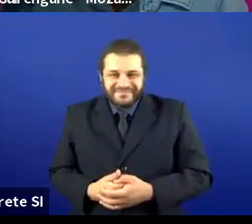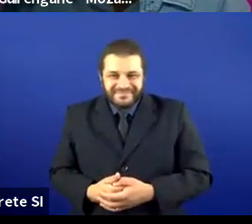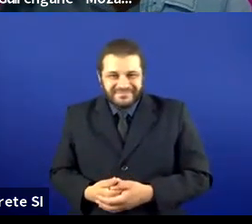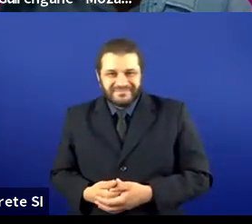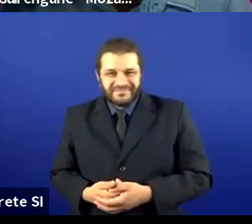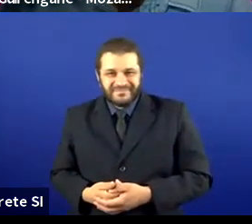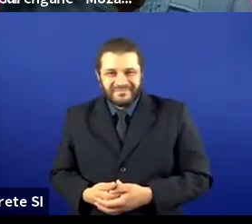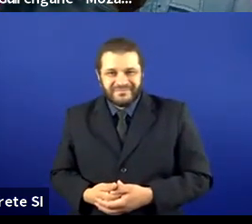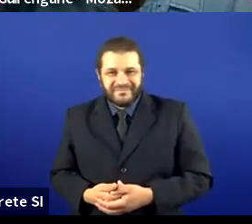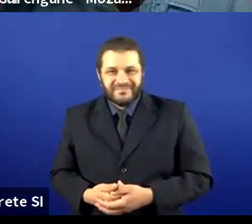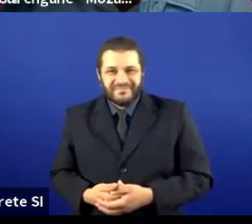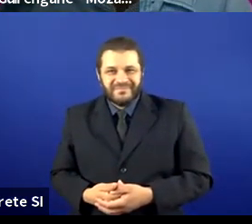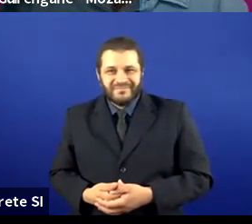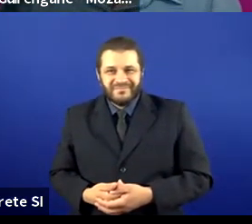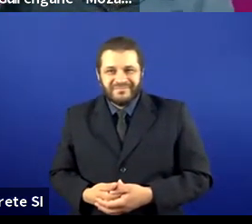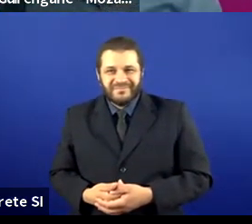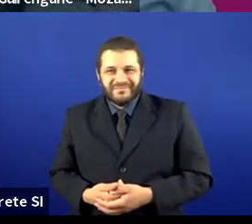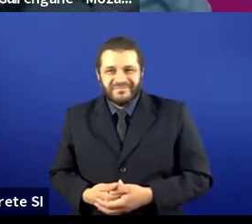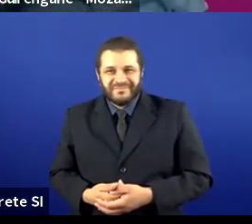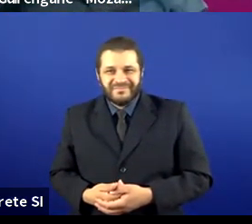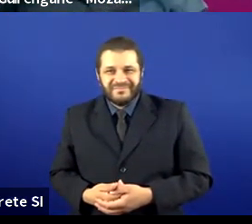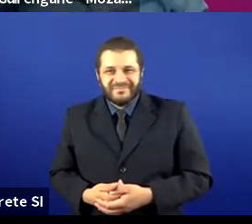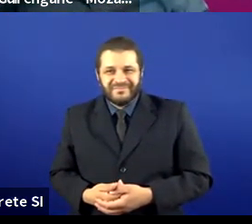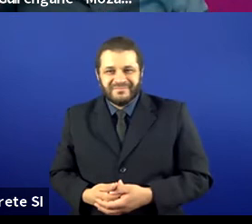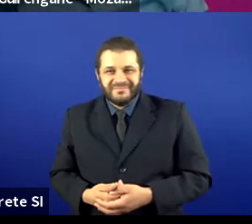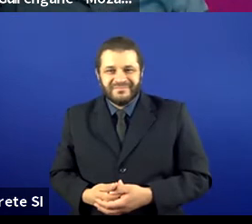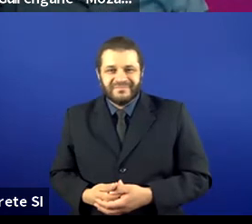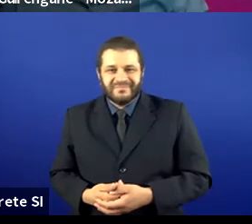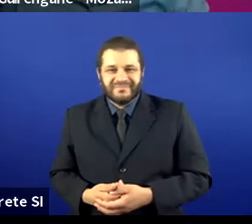Quiteria, how old are you? Mersi, how old are you? Oh, okay, okay, I'm